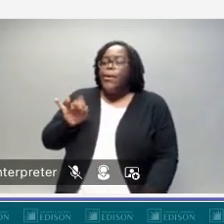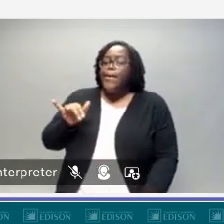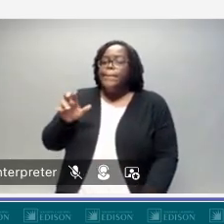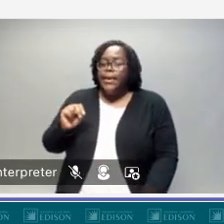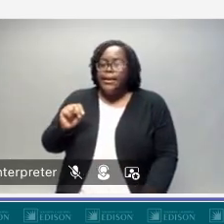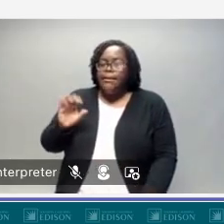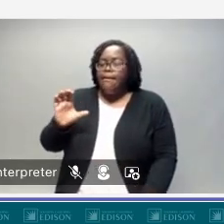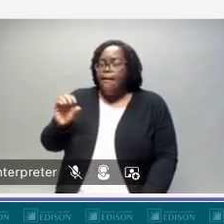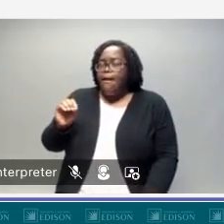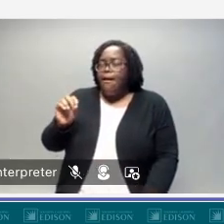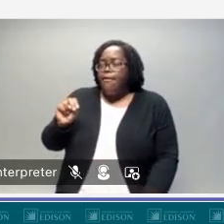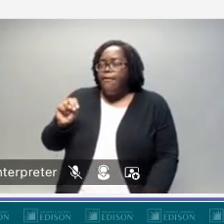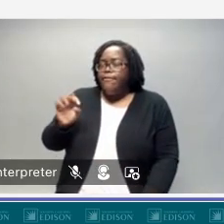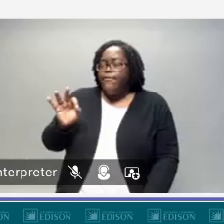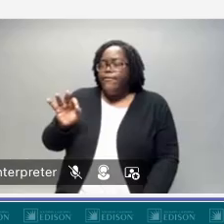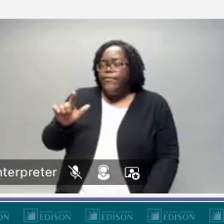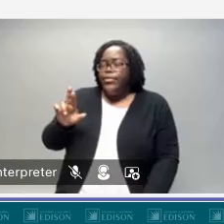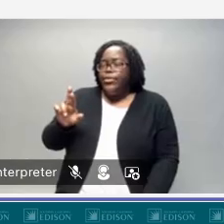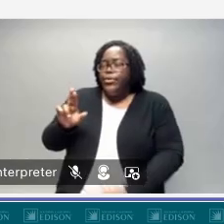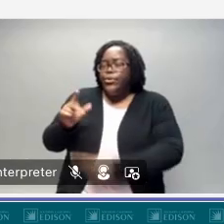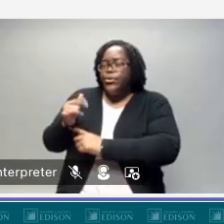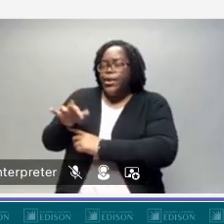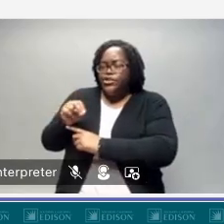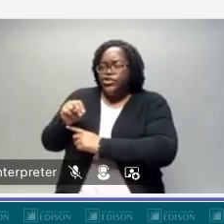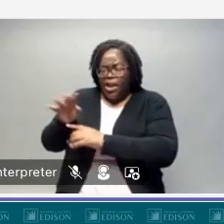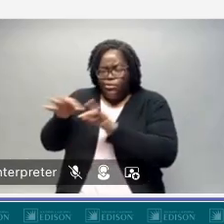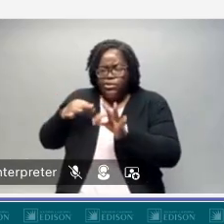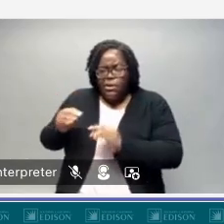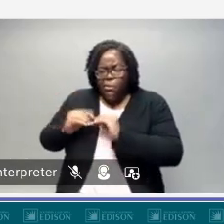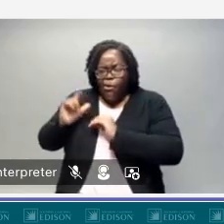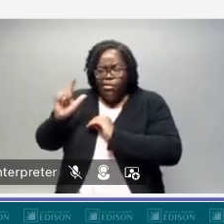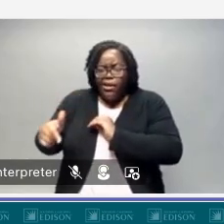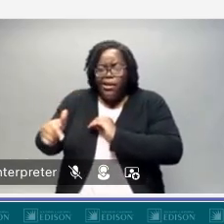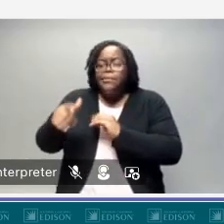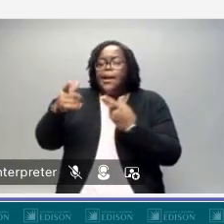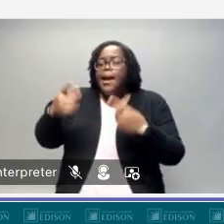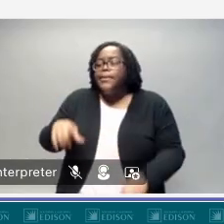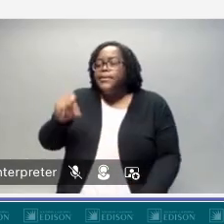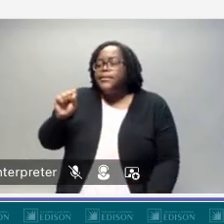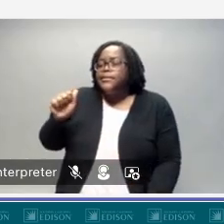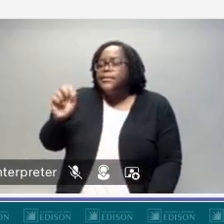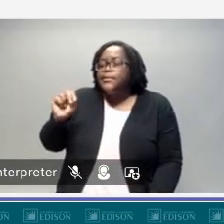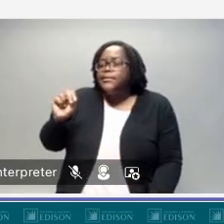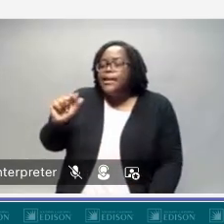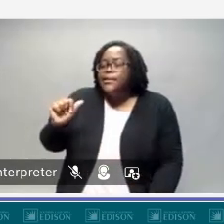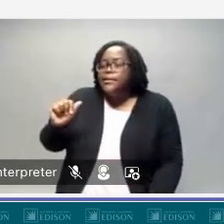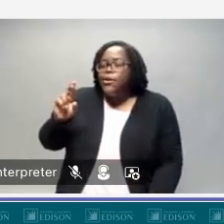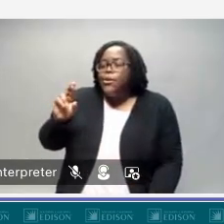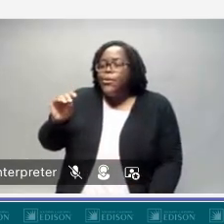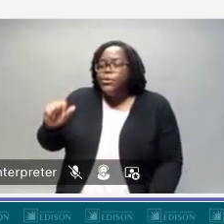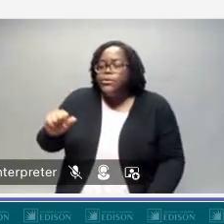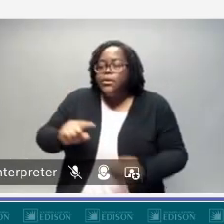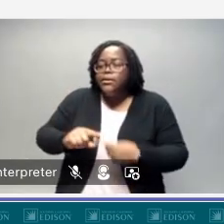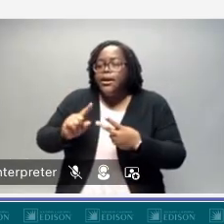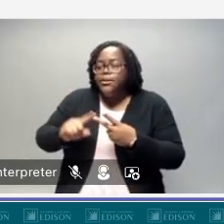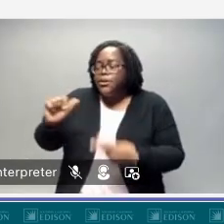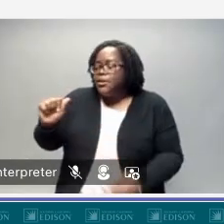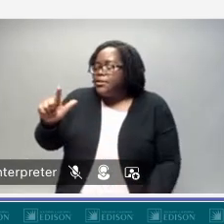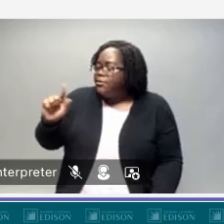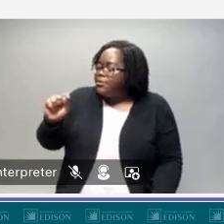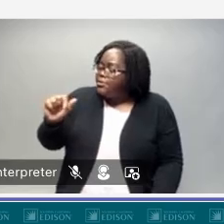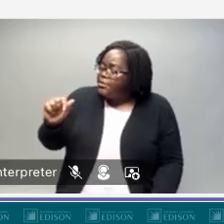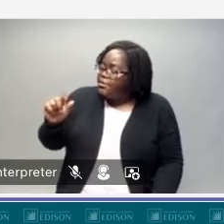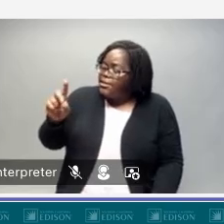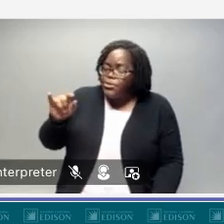about it a little more later, but where in Santa Rosa, Pacific Palisades, Altadena, Lahaina, where we're